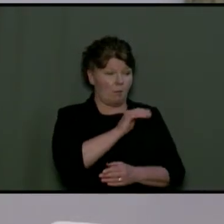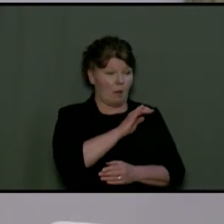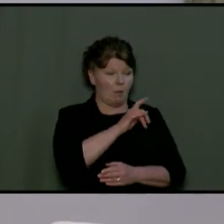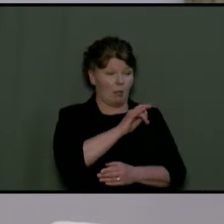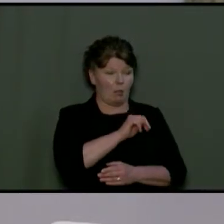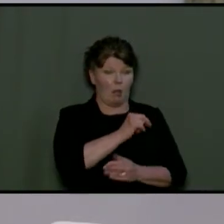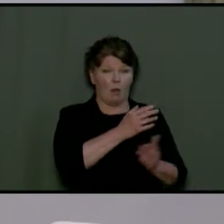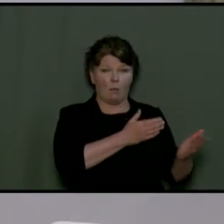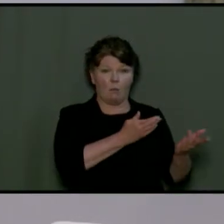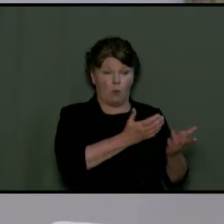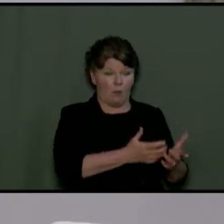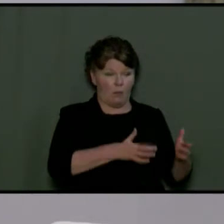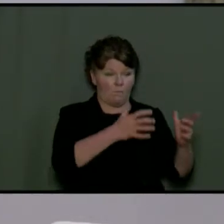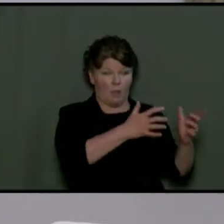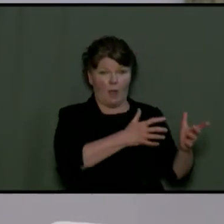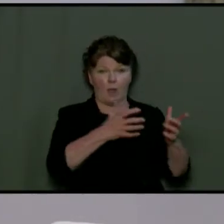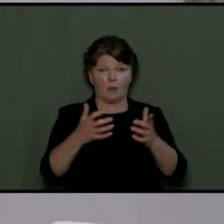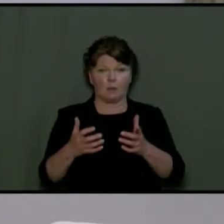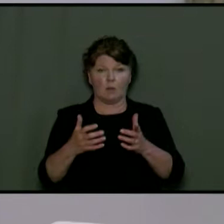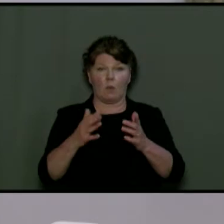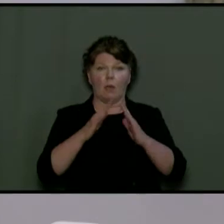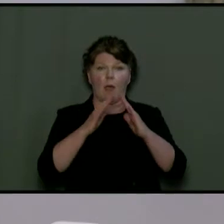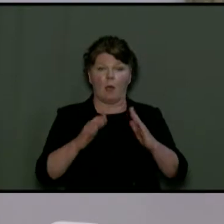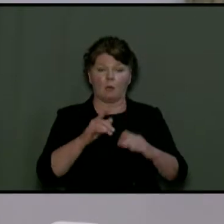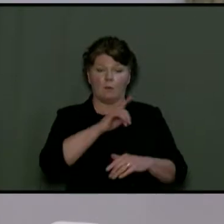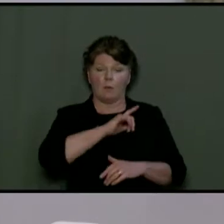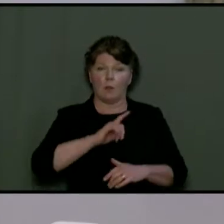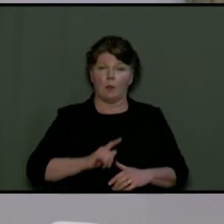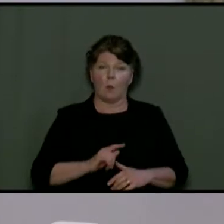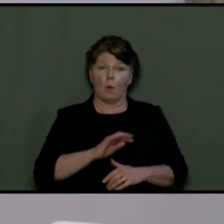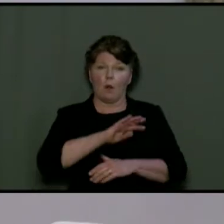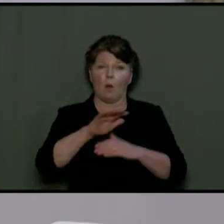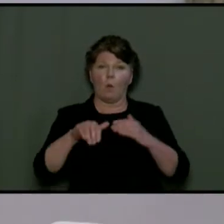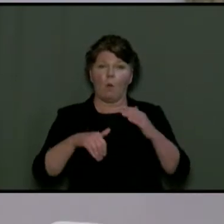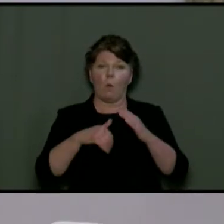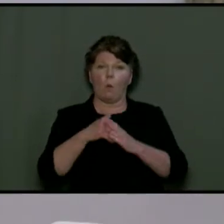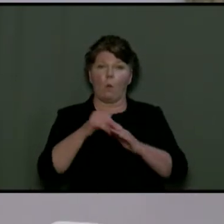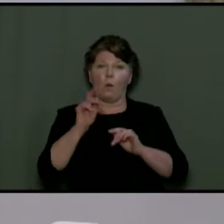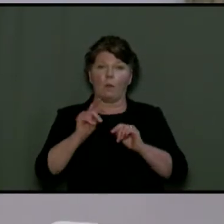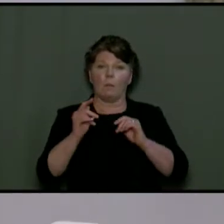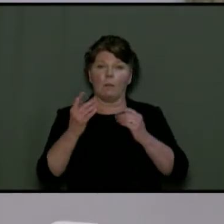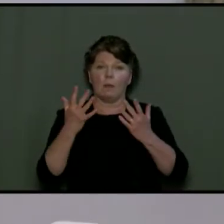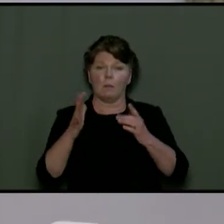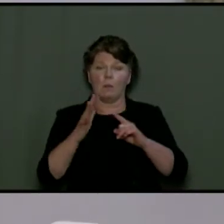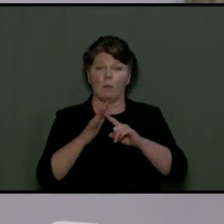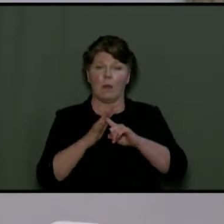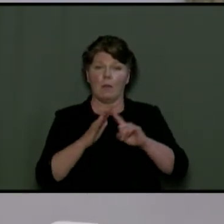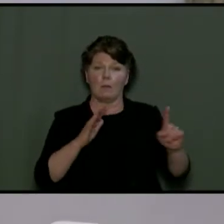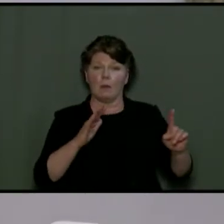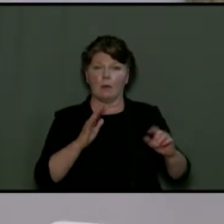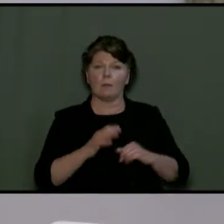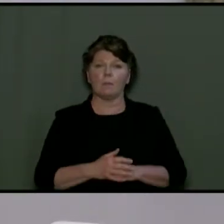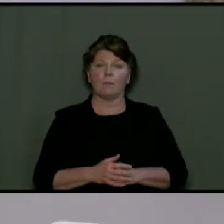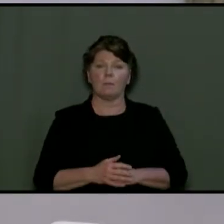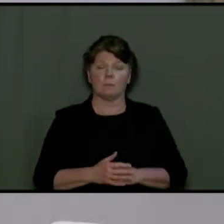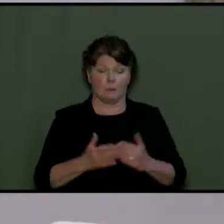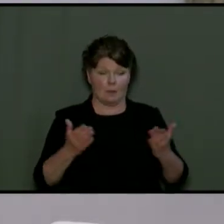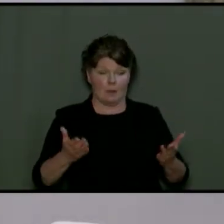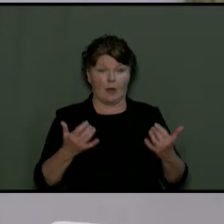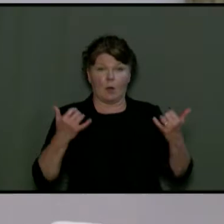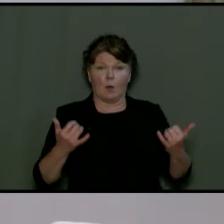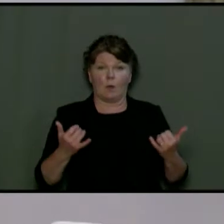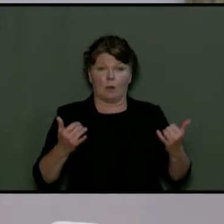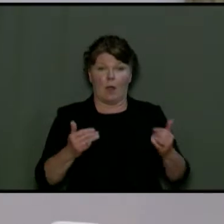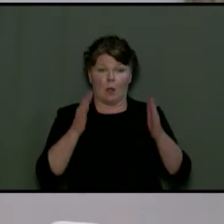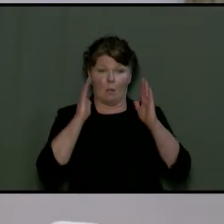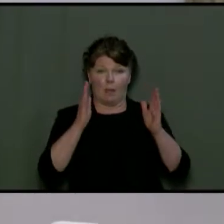vessel of the house of the Lord and all the exiles. Yet hear now this word